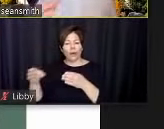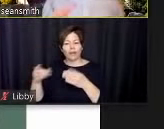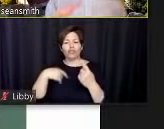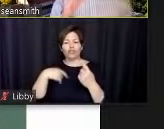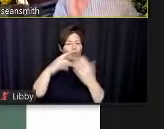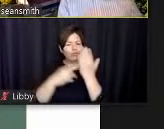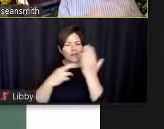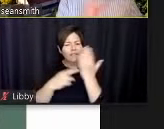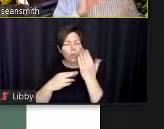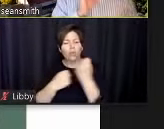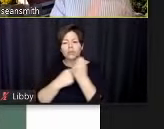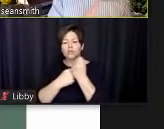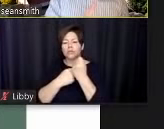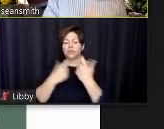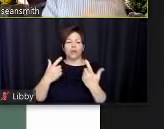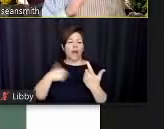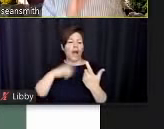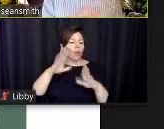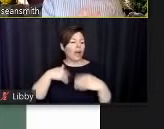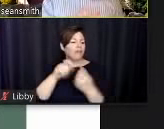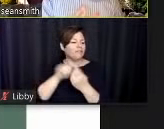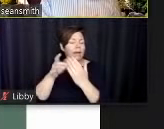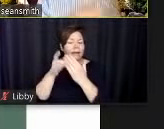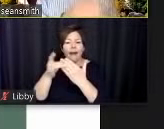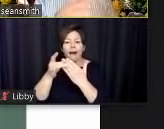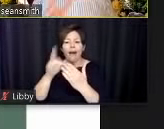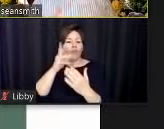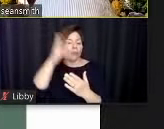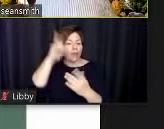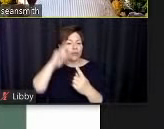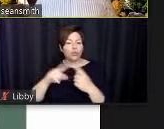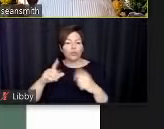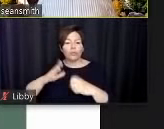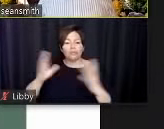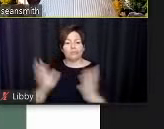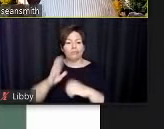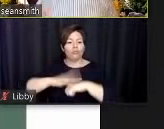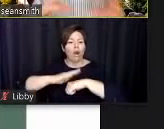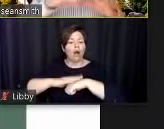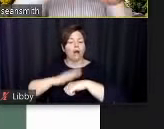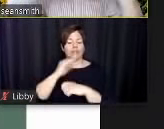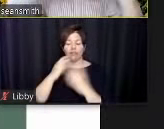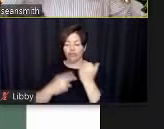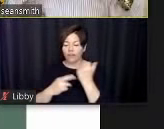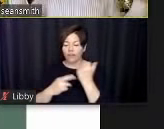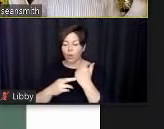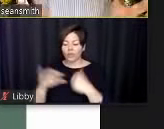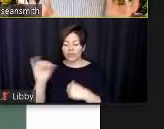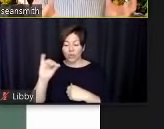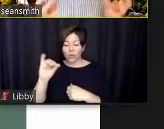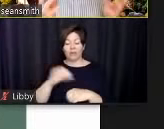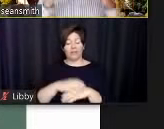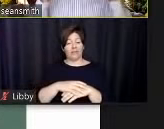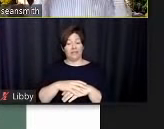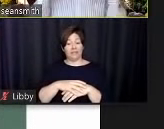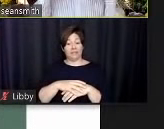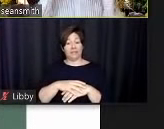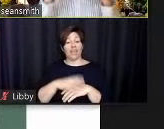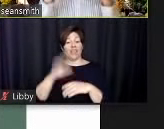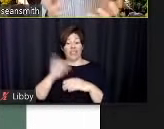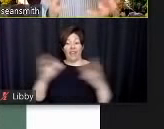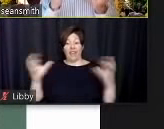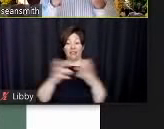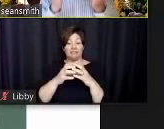may have some guides for parents to prompt and to reinforce as well. That together is